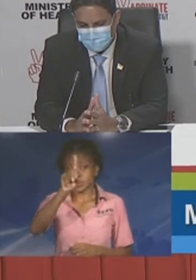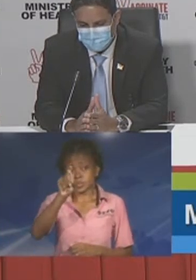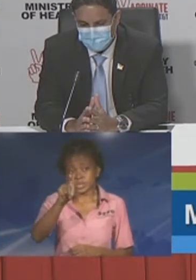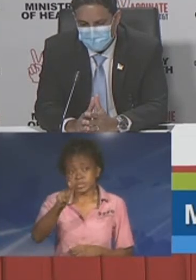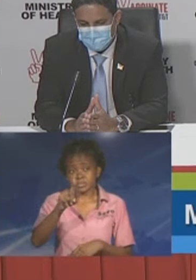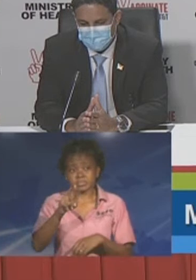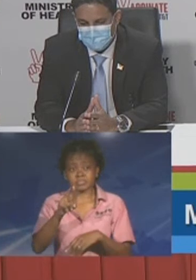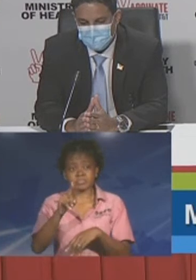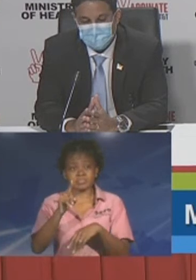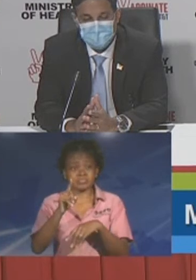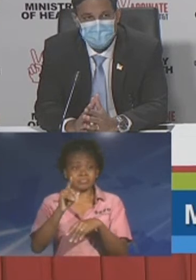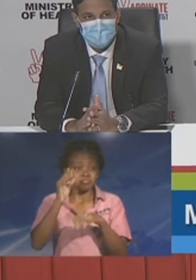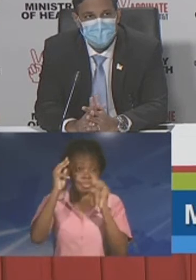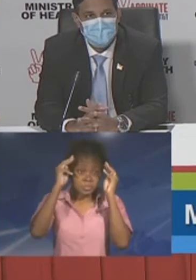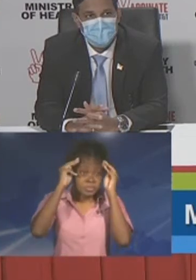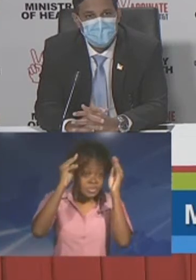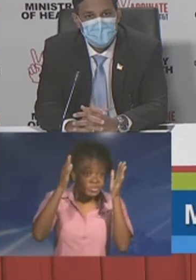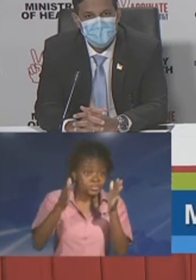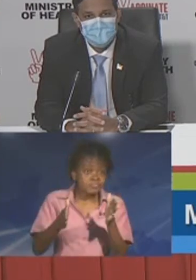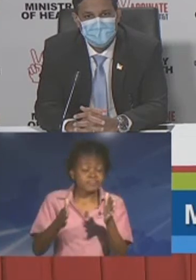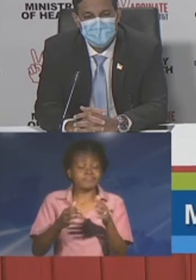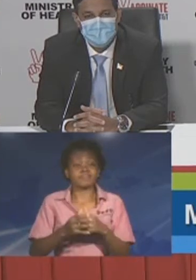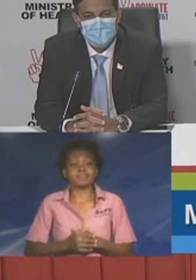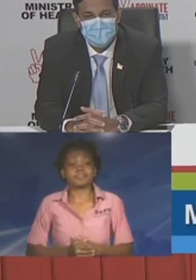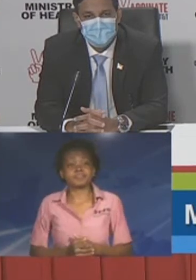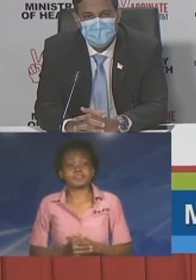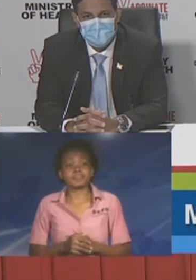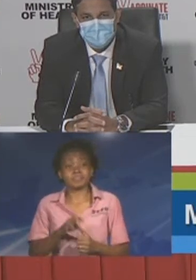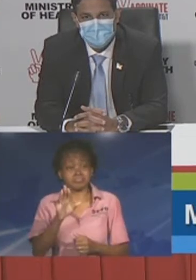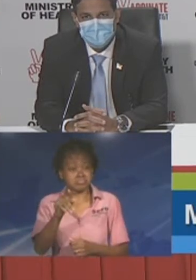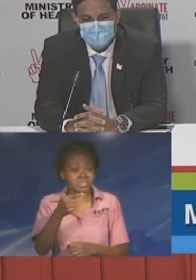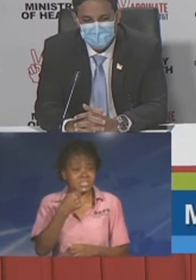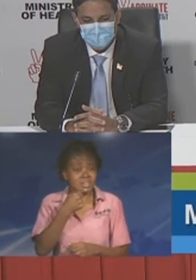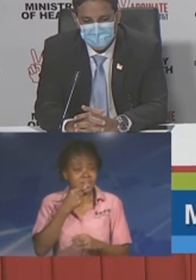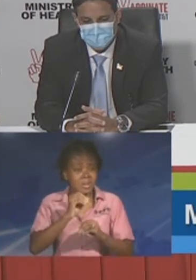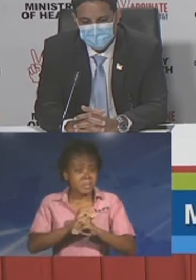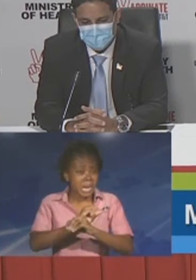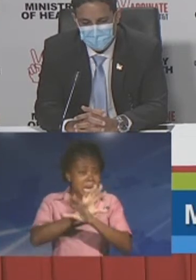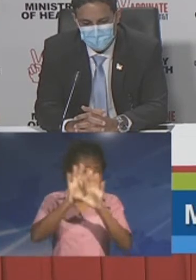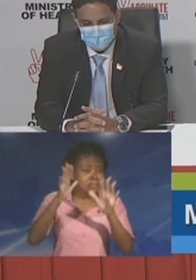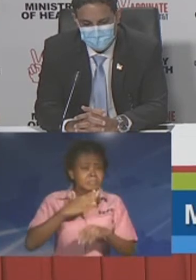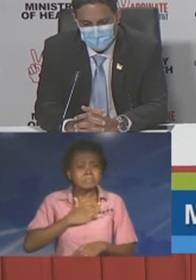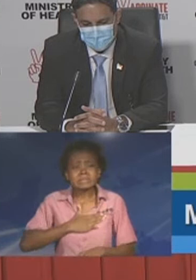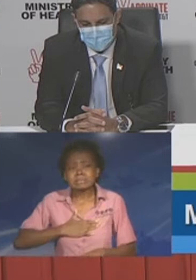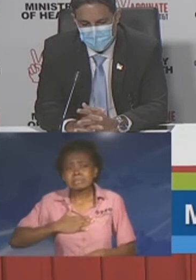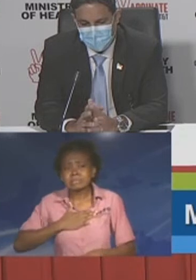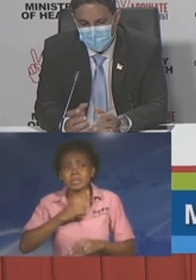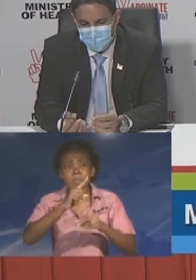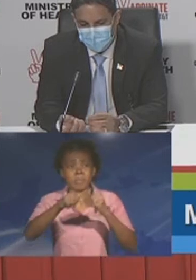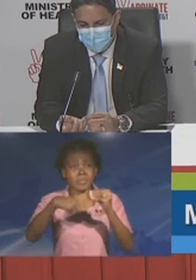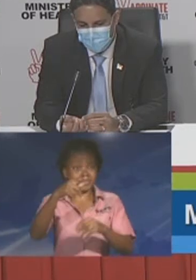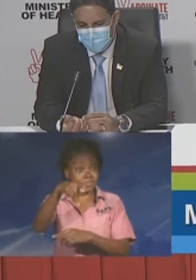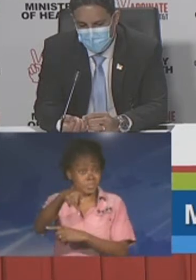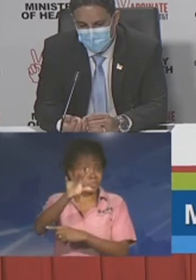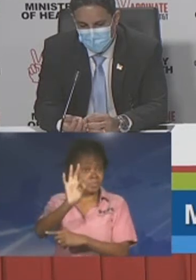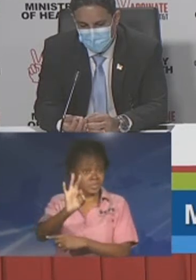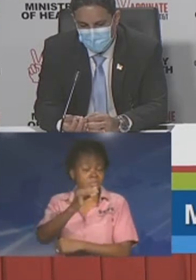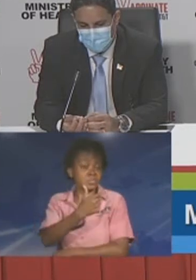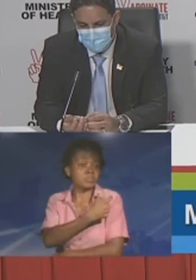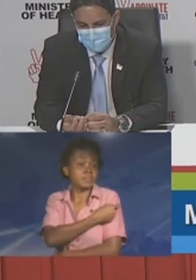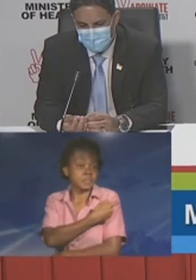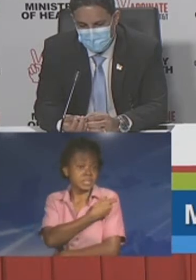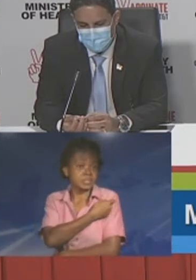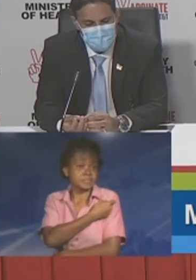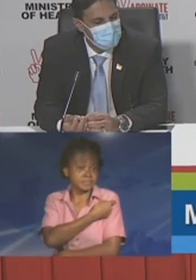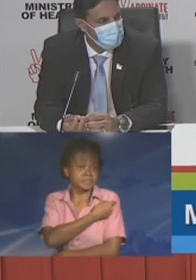Minister. Could you clarify, perhaps, with regards to the Pfizer vaccines? Remember, we were supposed to